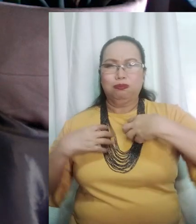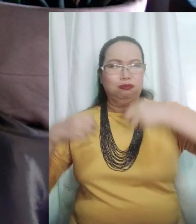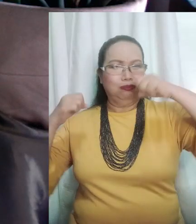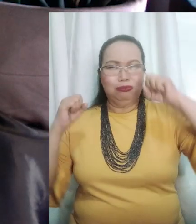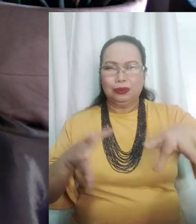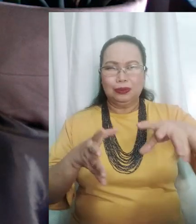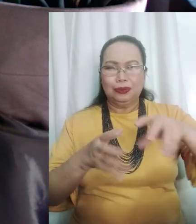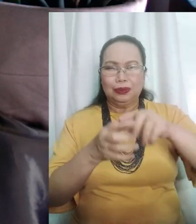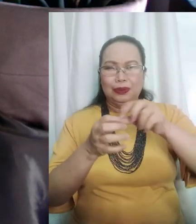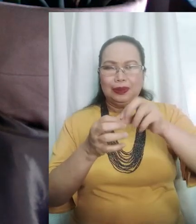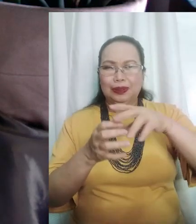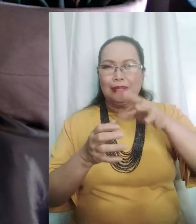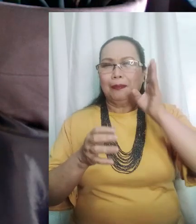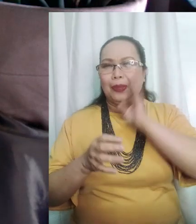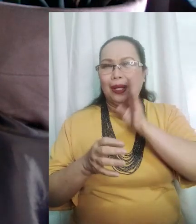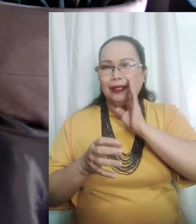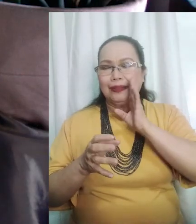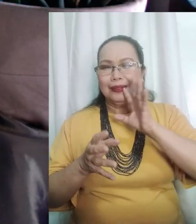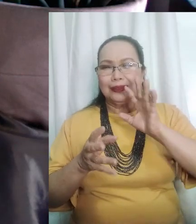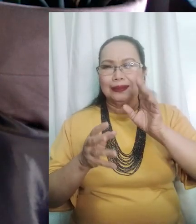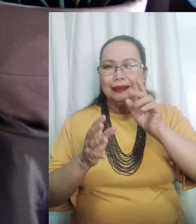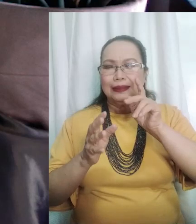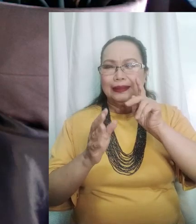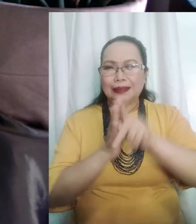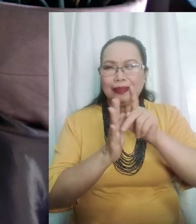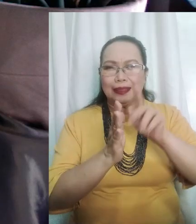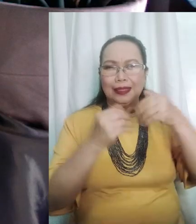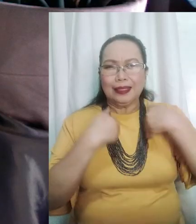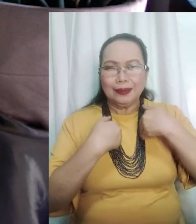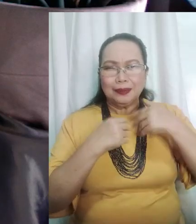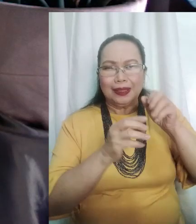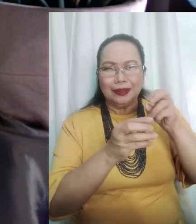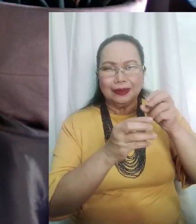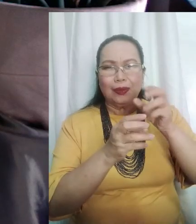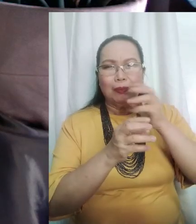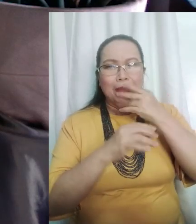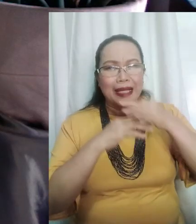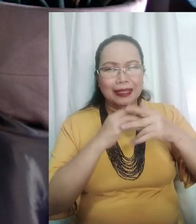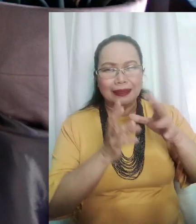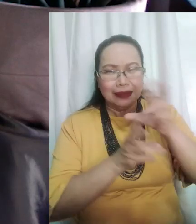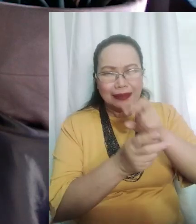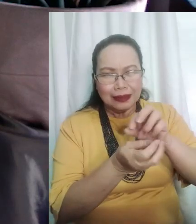Along with it was his plans. They were obliterated. At the bottom of the